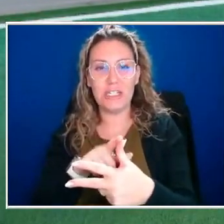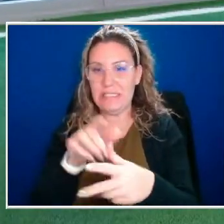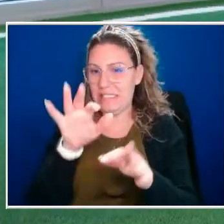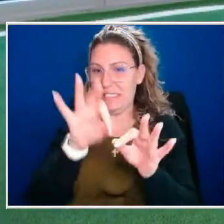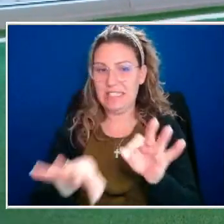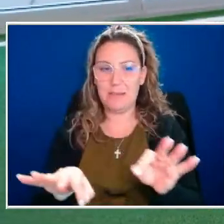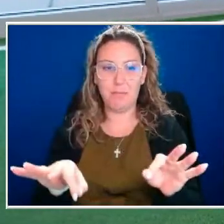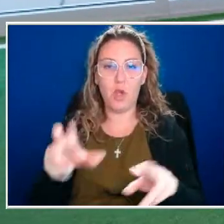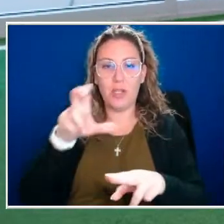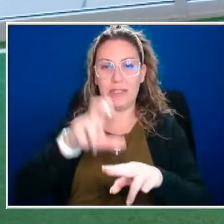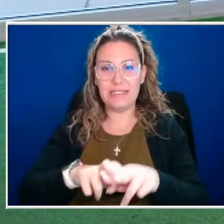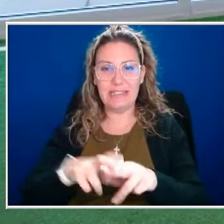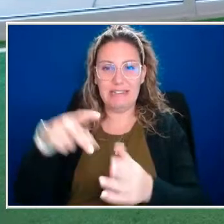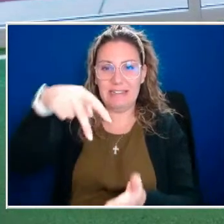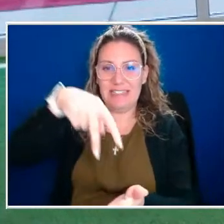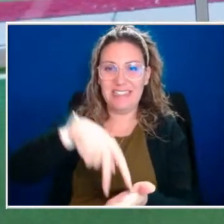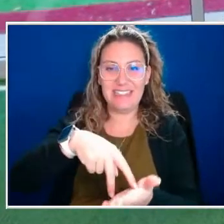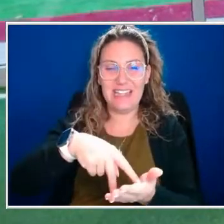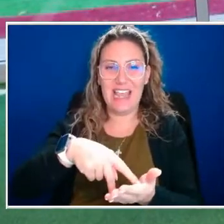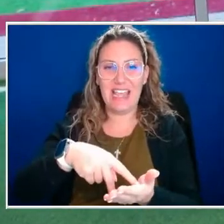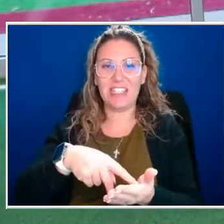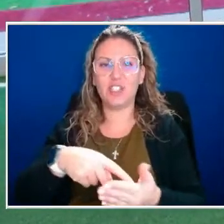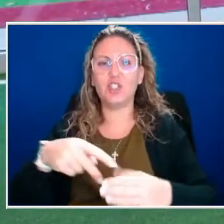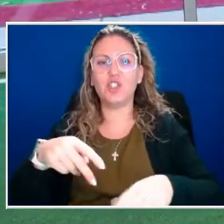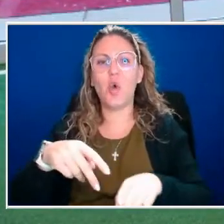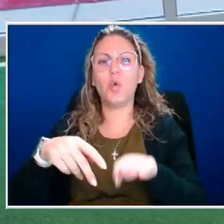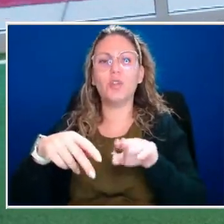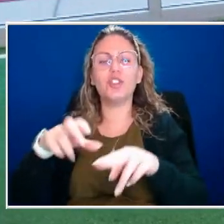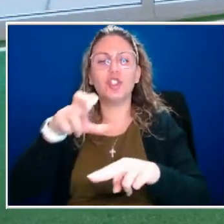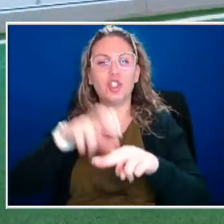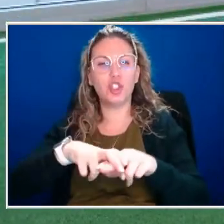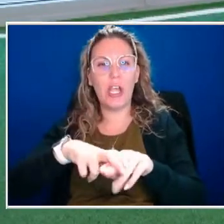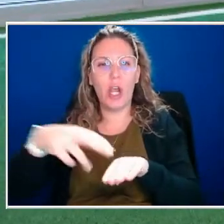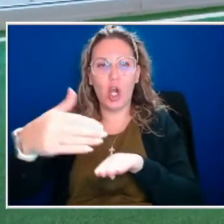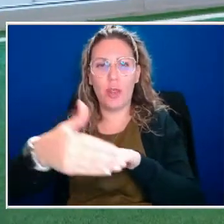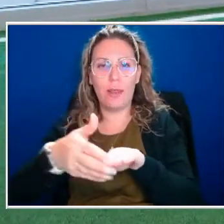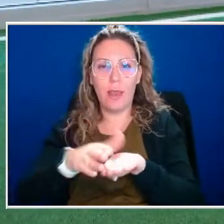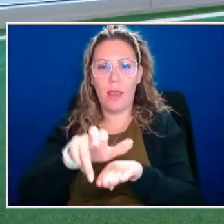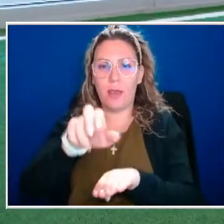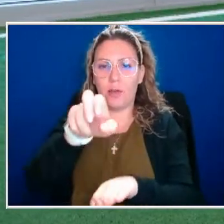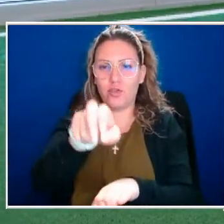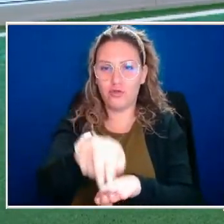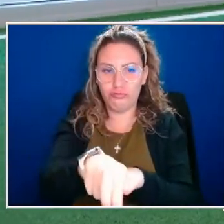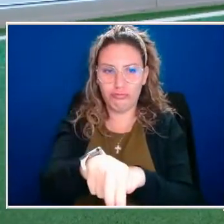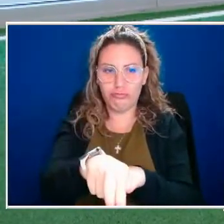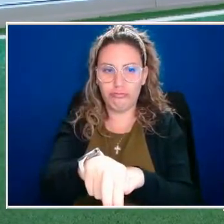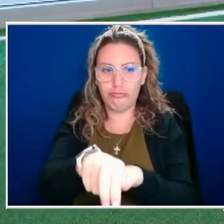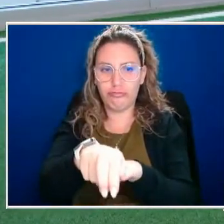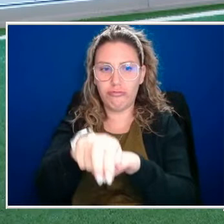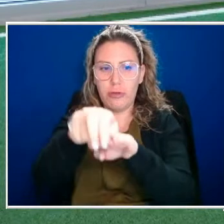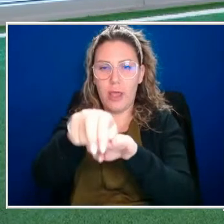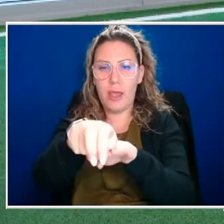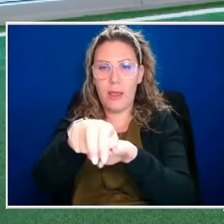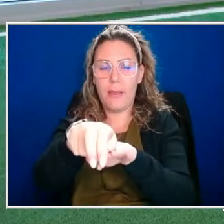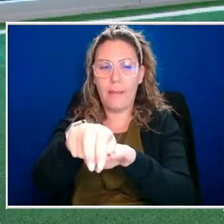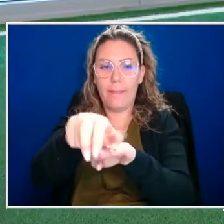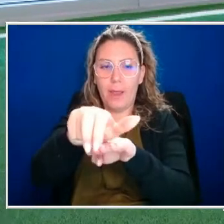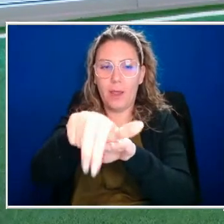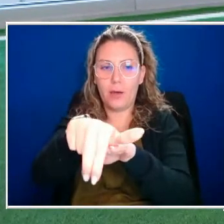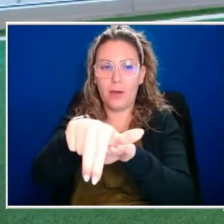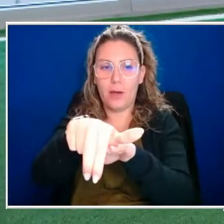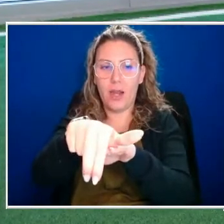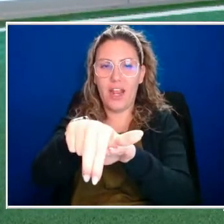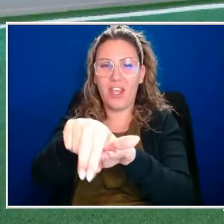So scooting towards the edge of a nice stable chair, planting your feet into the ground. And you can use the things, if the